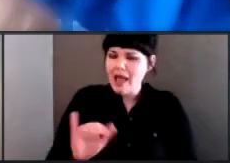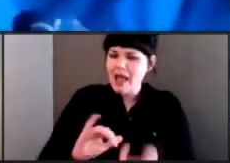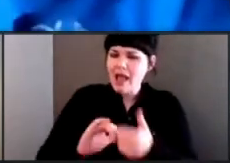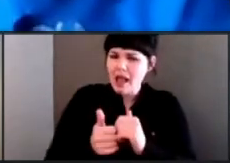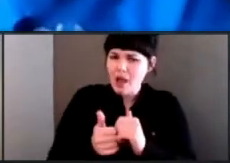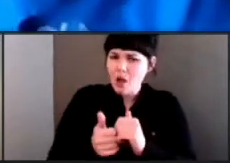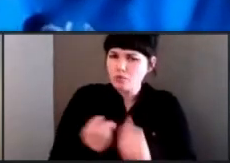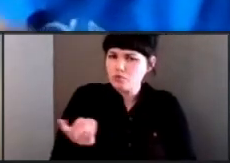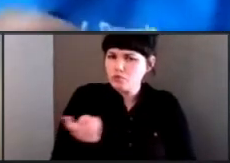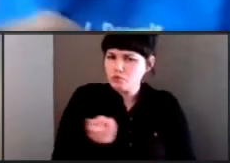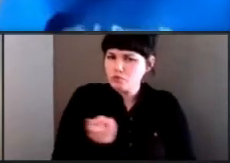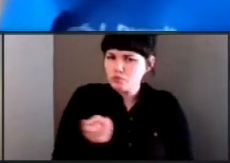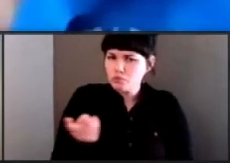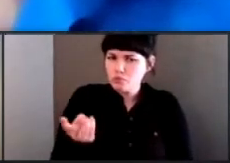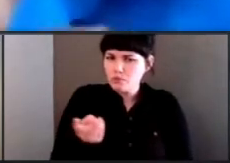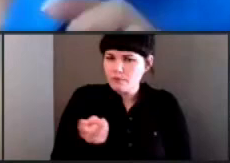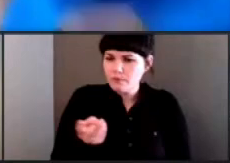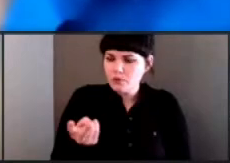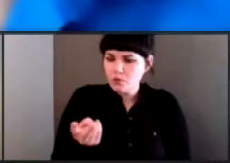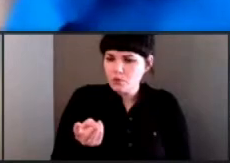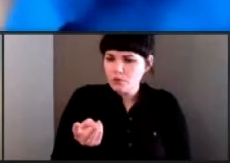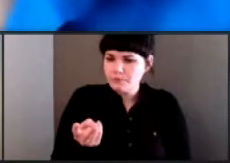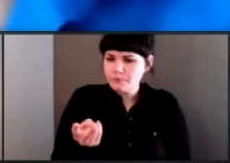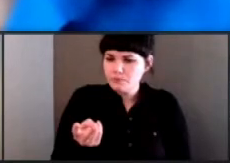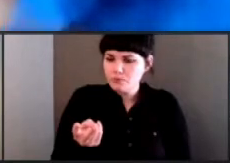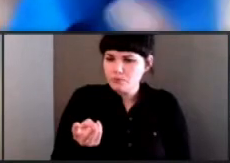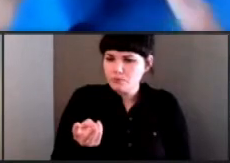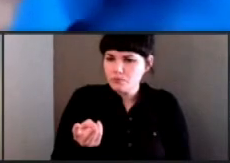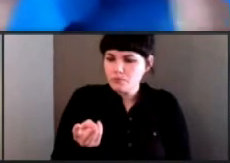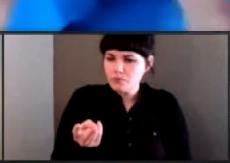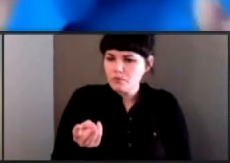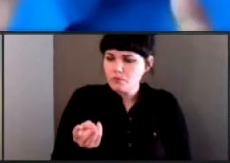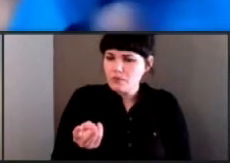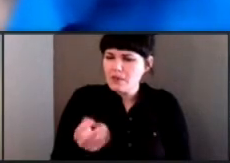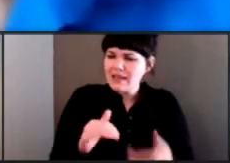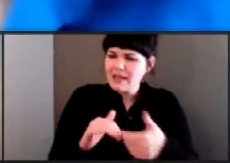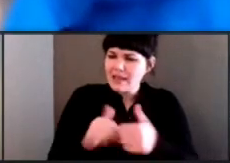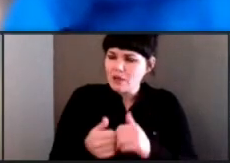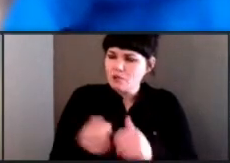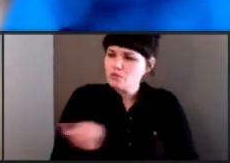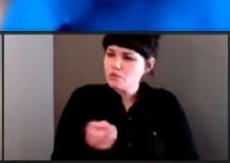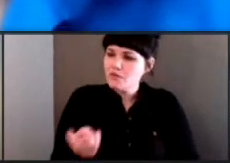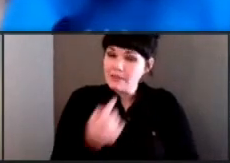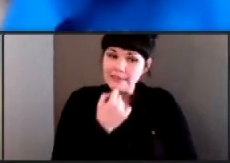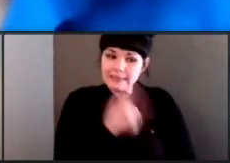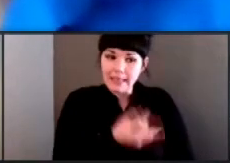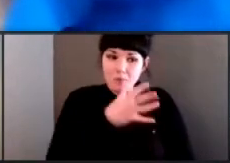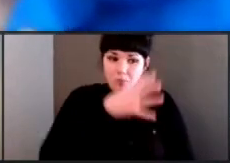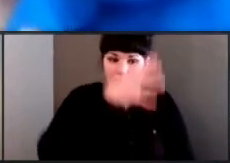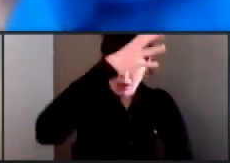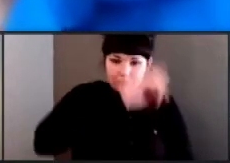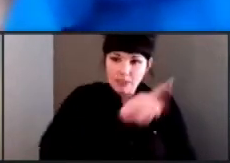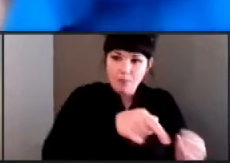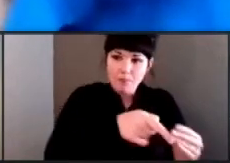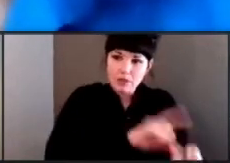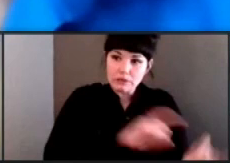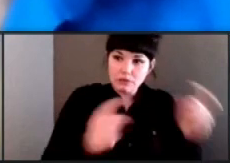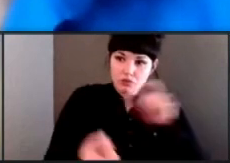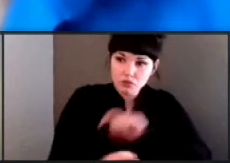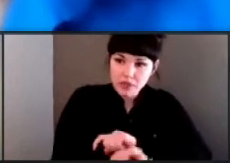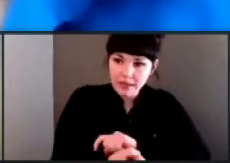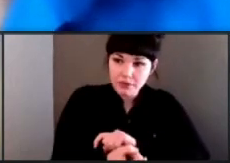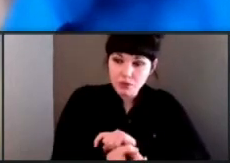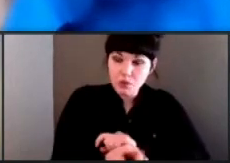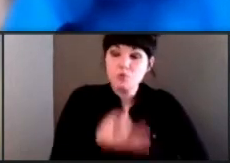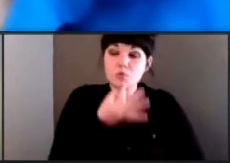informing parents about this transition? So March is around the corner. Parents know there's going to be some changes. How are